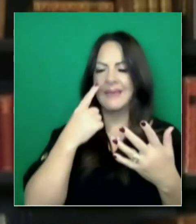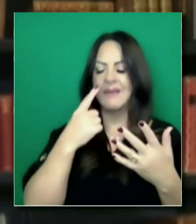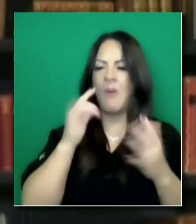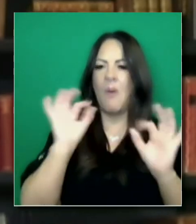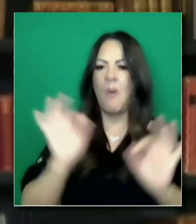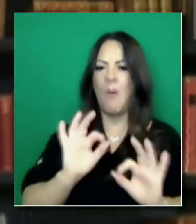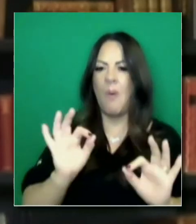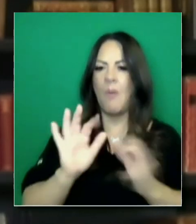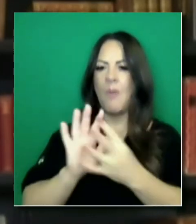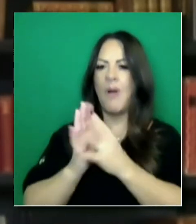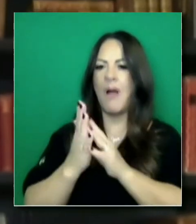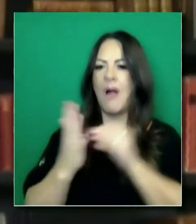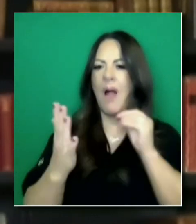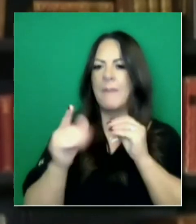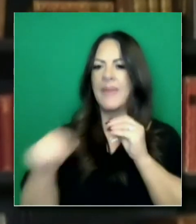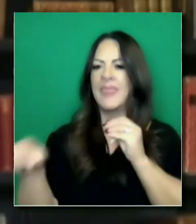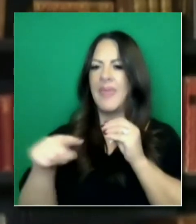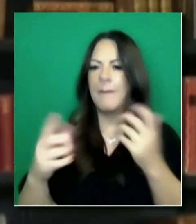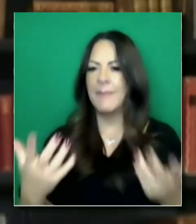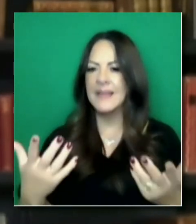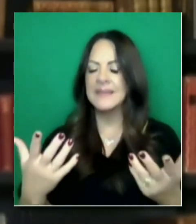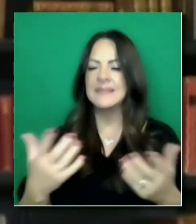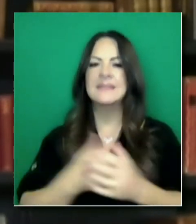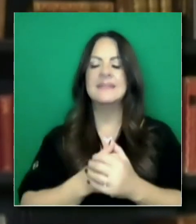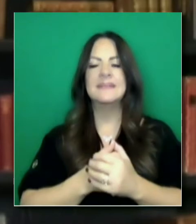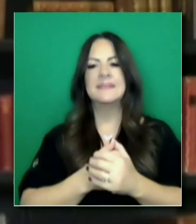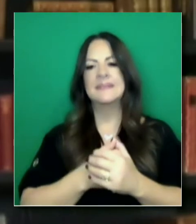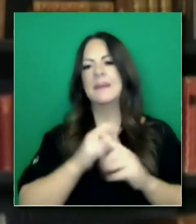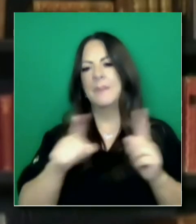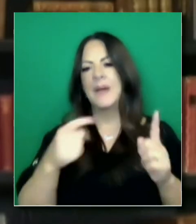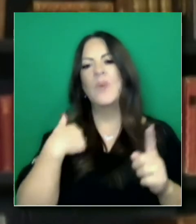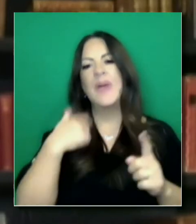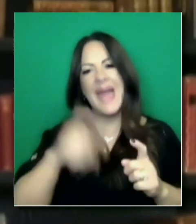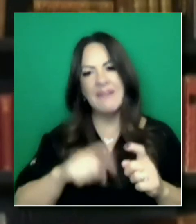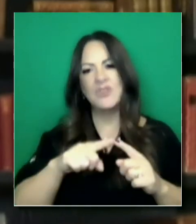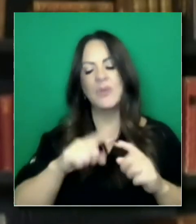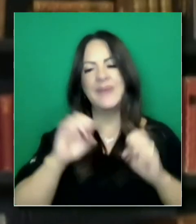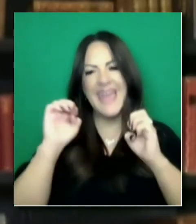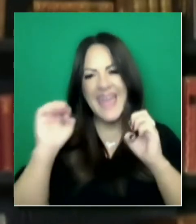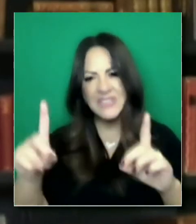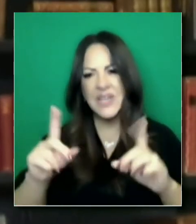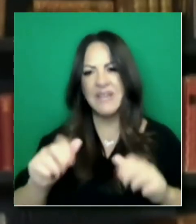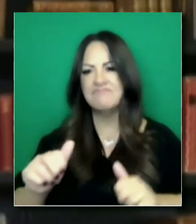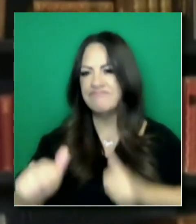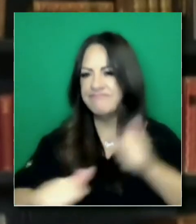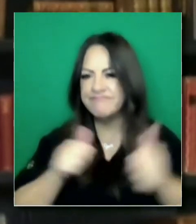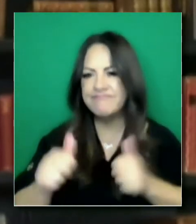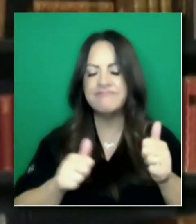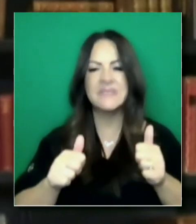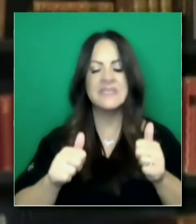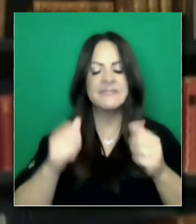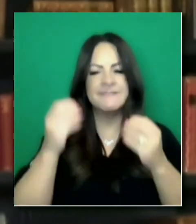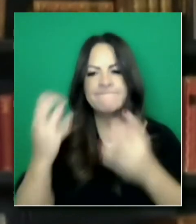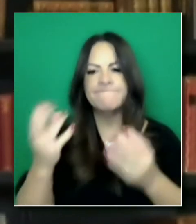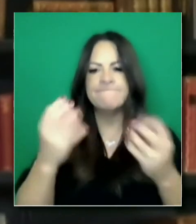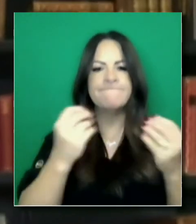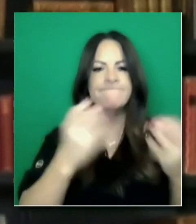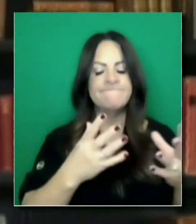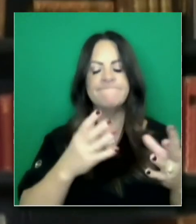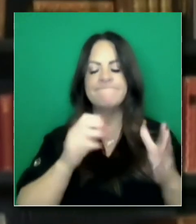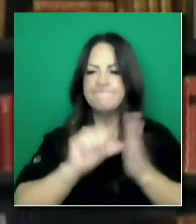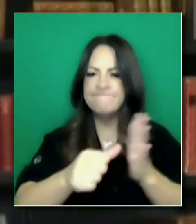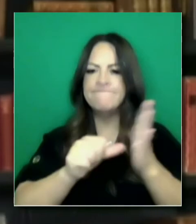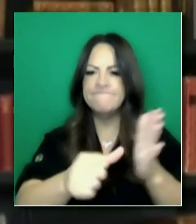be assertive as we have been. We'll be aggressive as we have been, and we will be proactive into the future